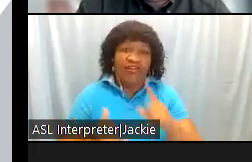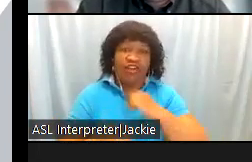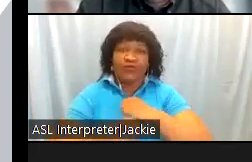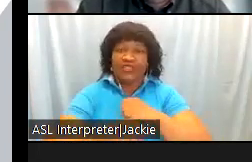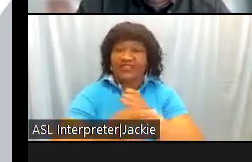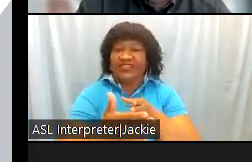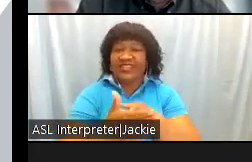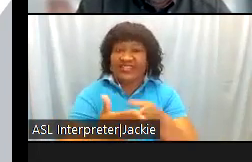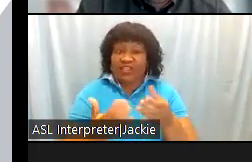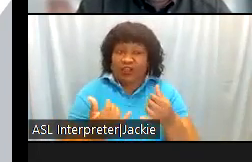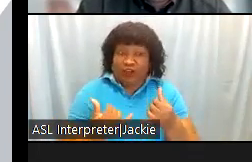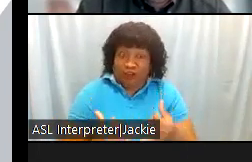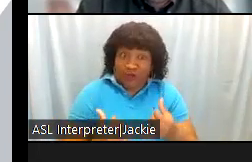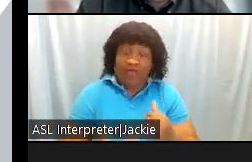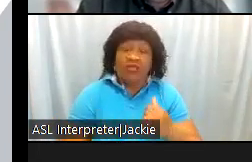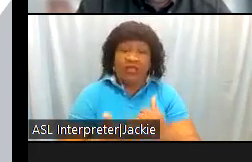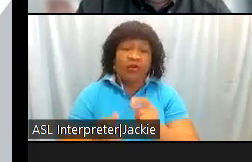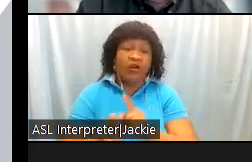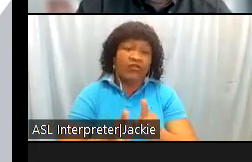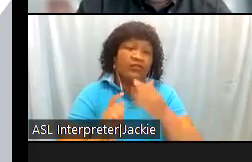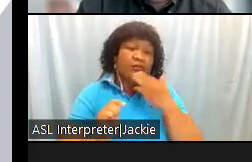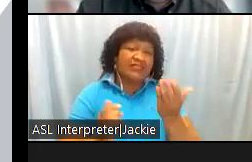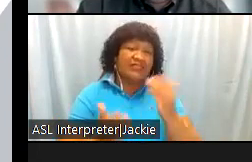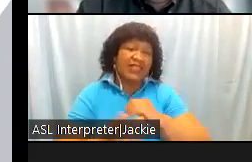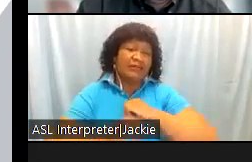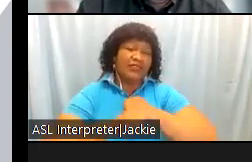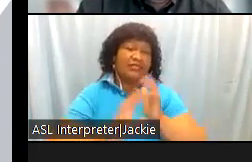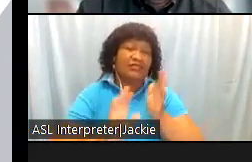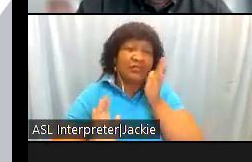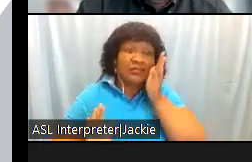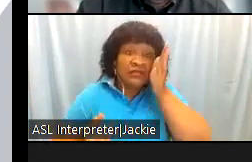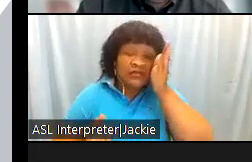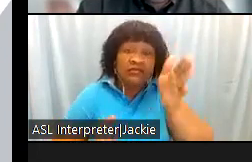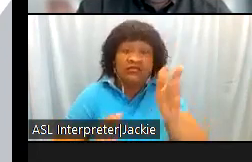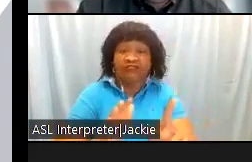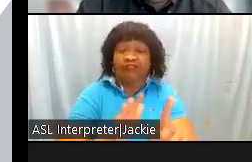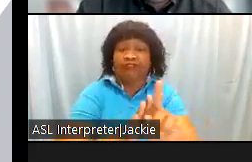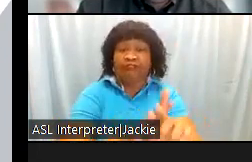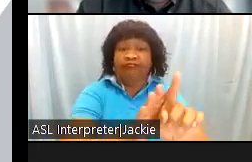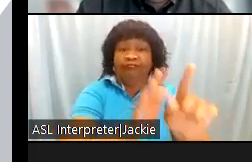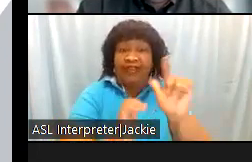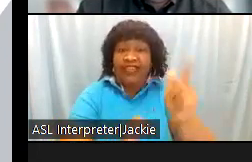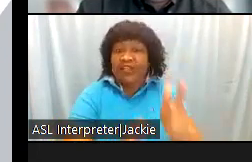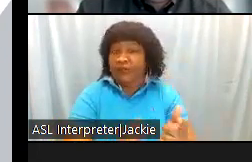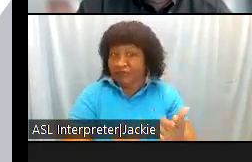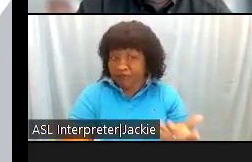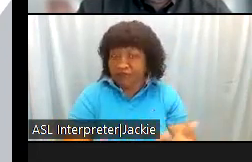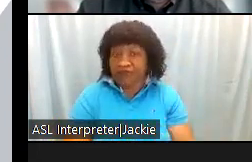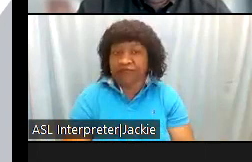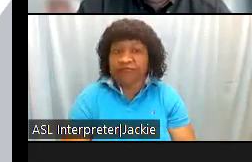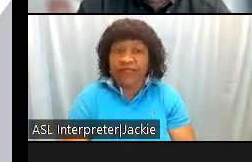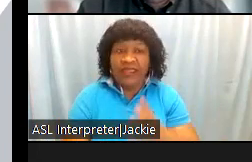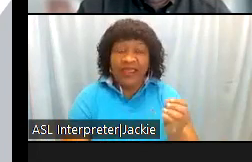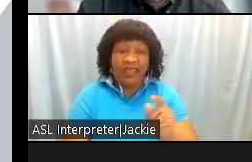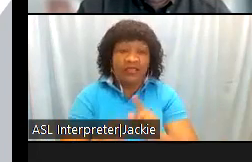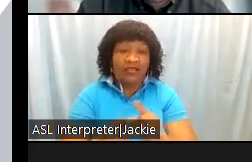against the current ones will also best protect us against potential new ones that might come next. And